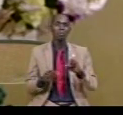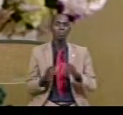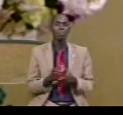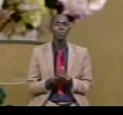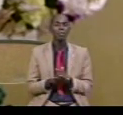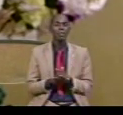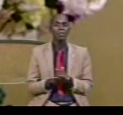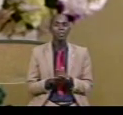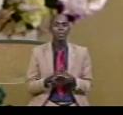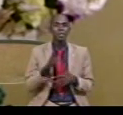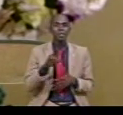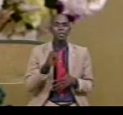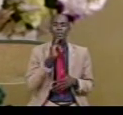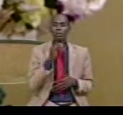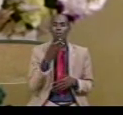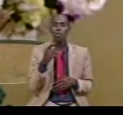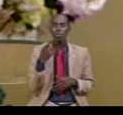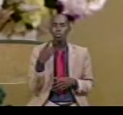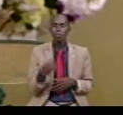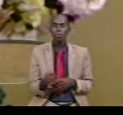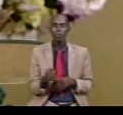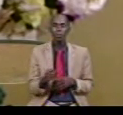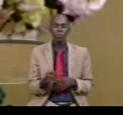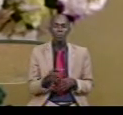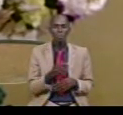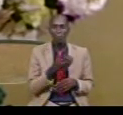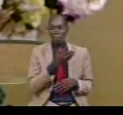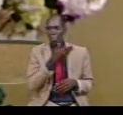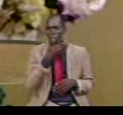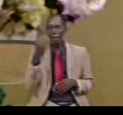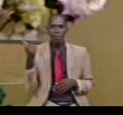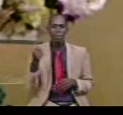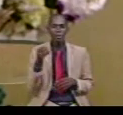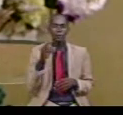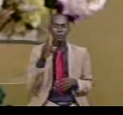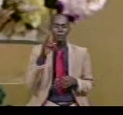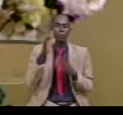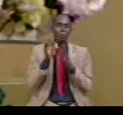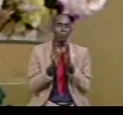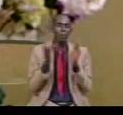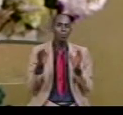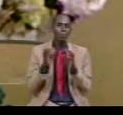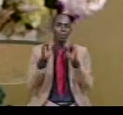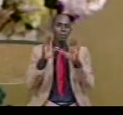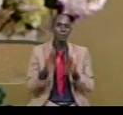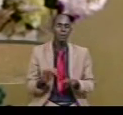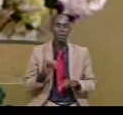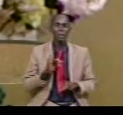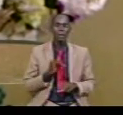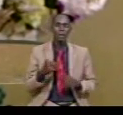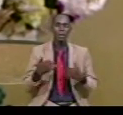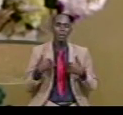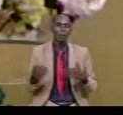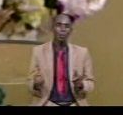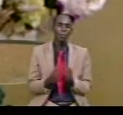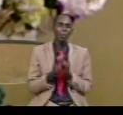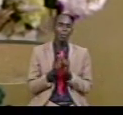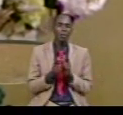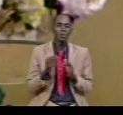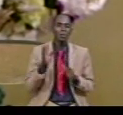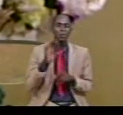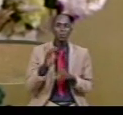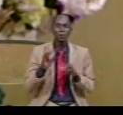one of the best Bible expositors I've ever met. His style of sermon